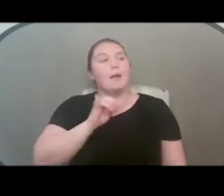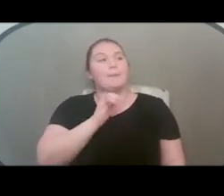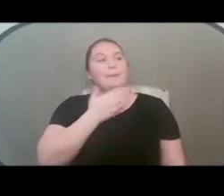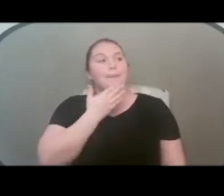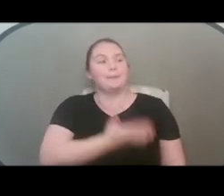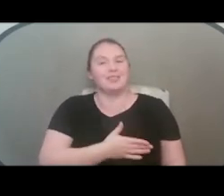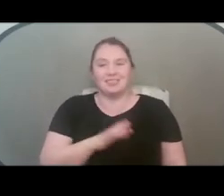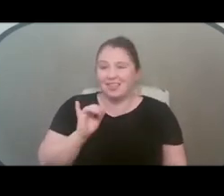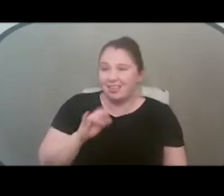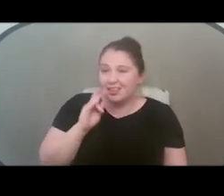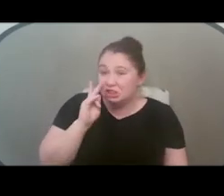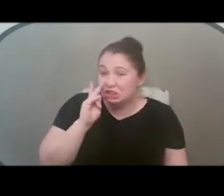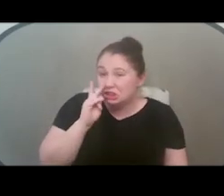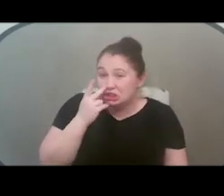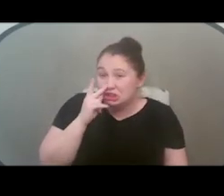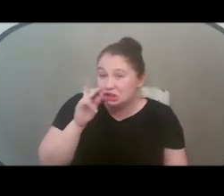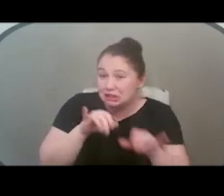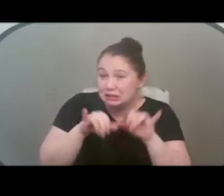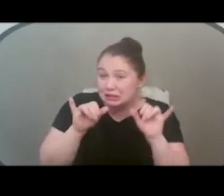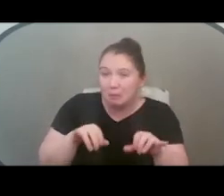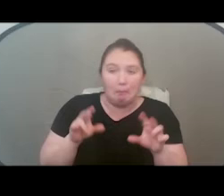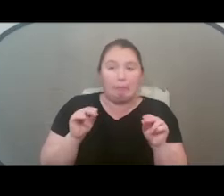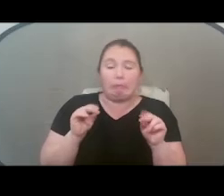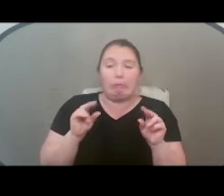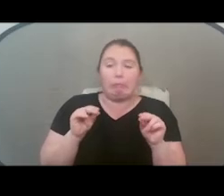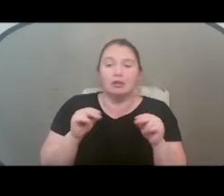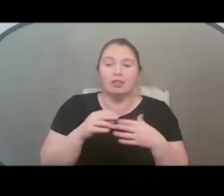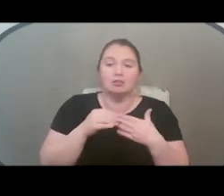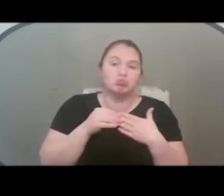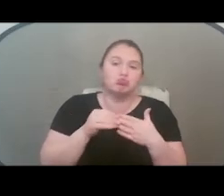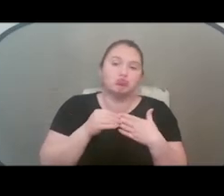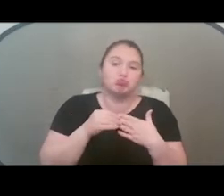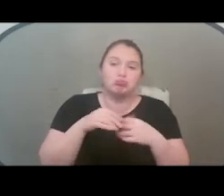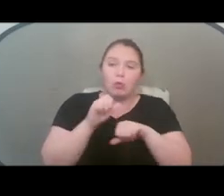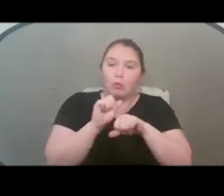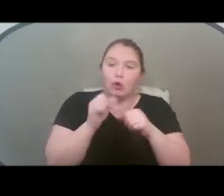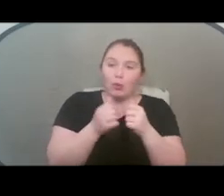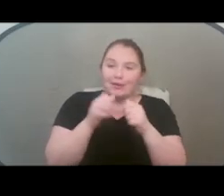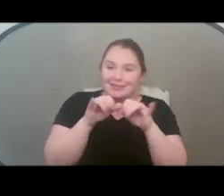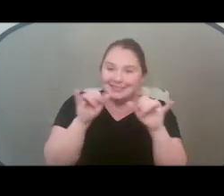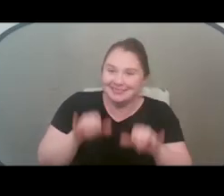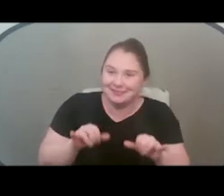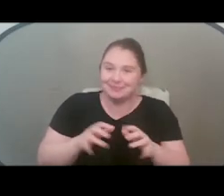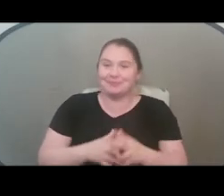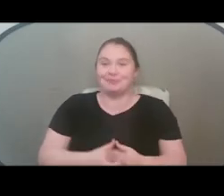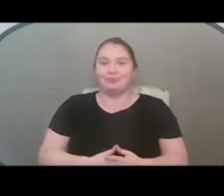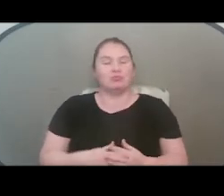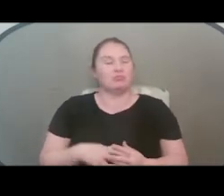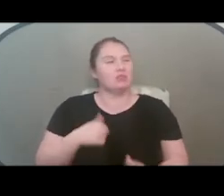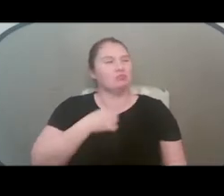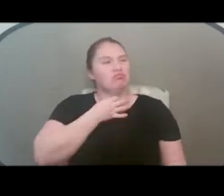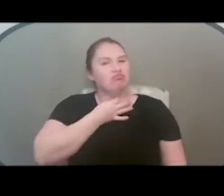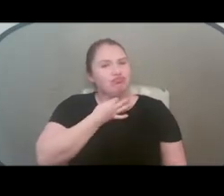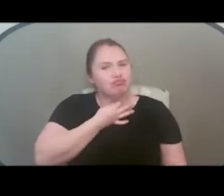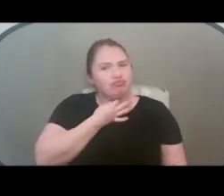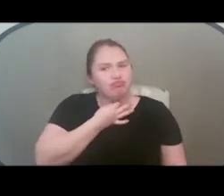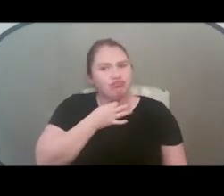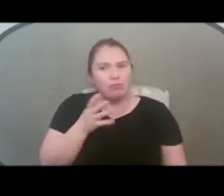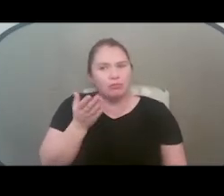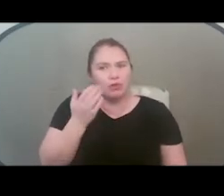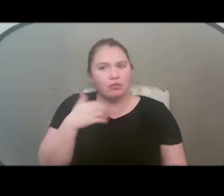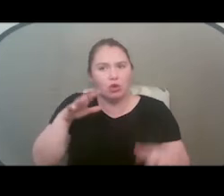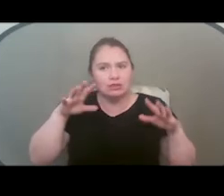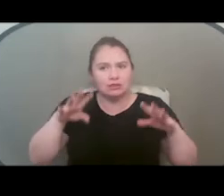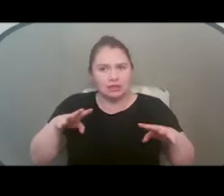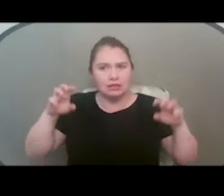It's not cheating the system, it's just working with it. Yeah, I mean, I wonder if the old stadium,